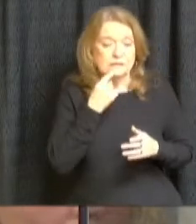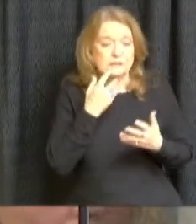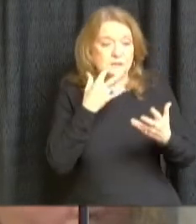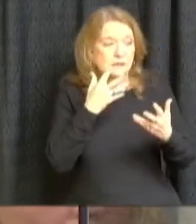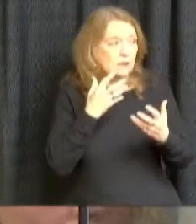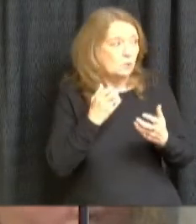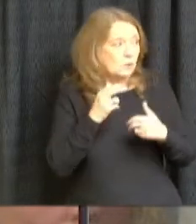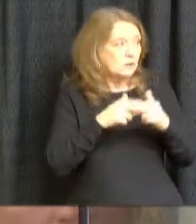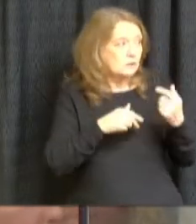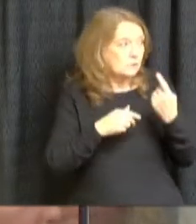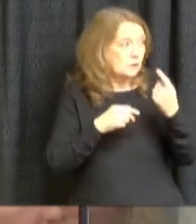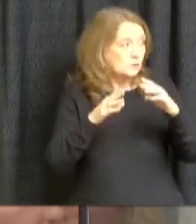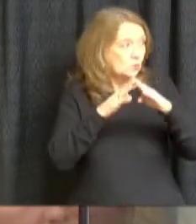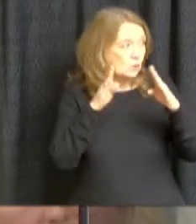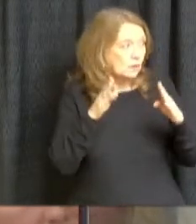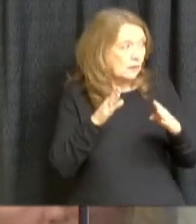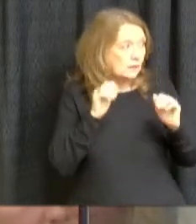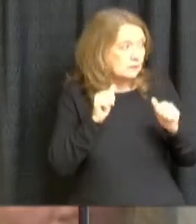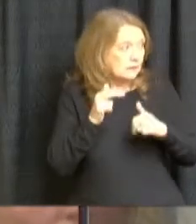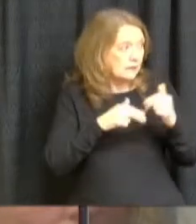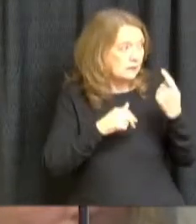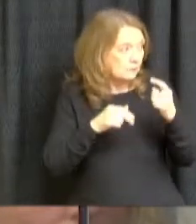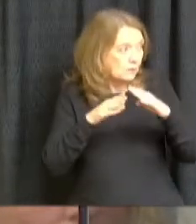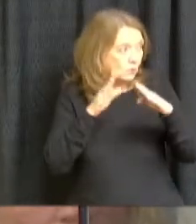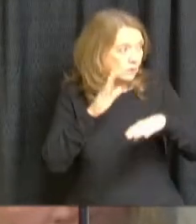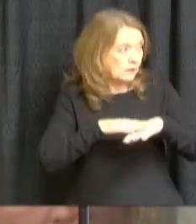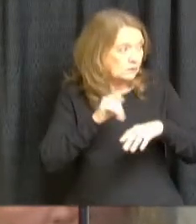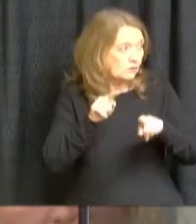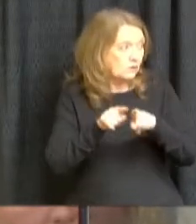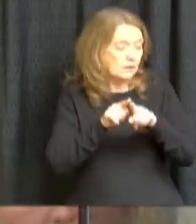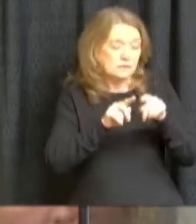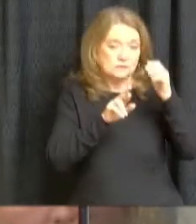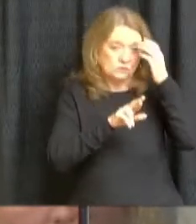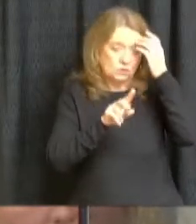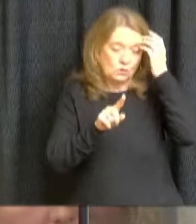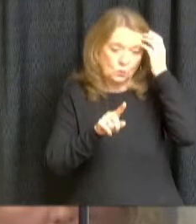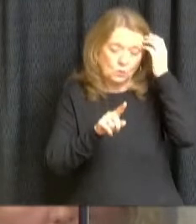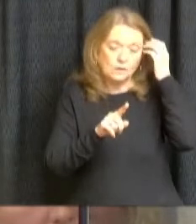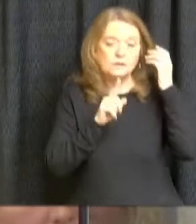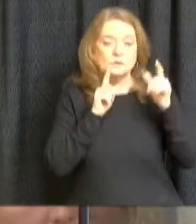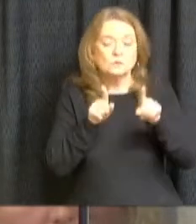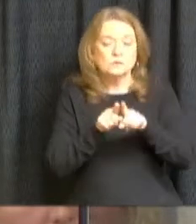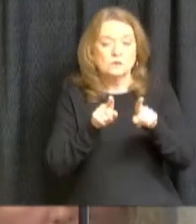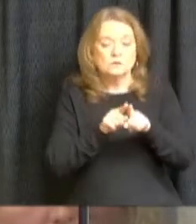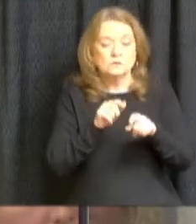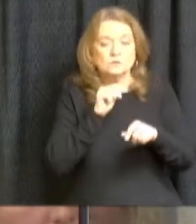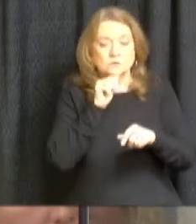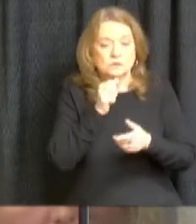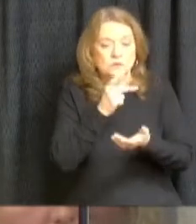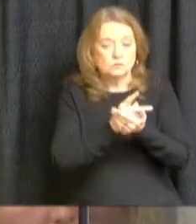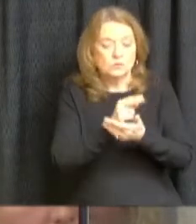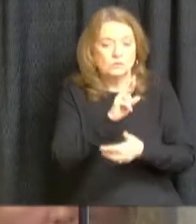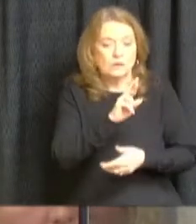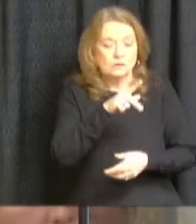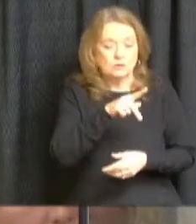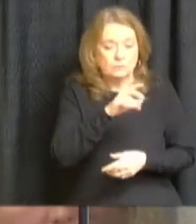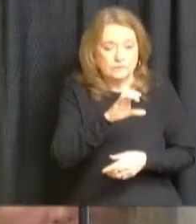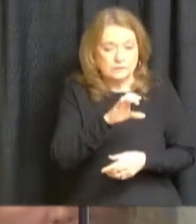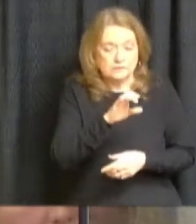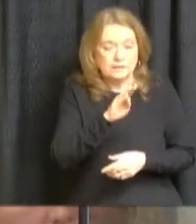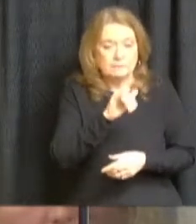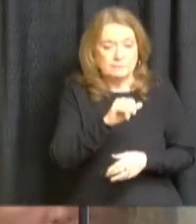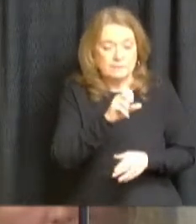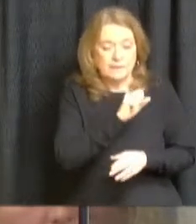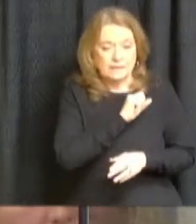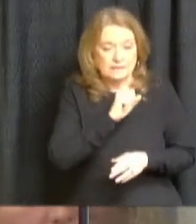build one house on it. He can build one house on it as an R1. It was also disapproved at the RPC by the